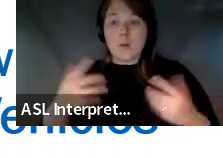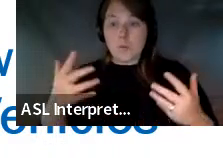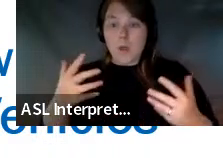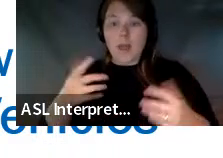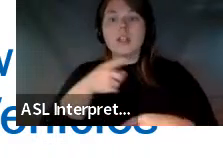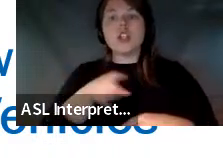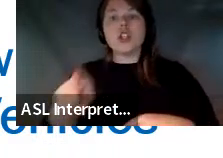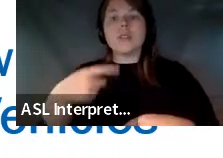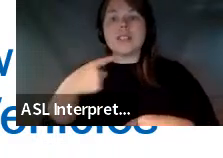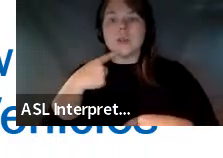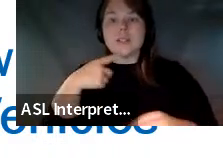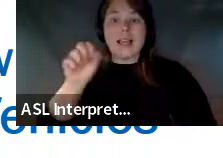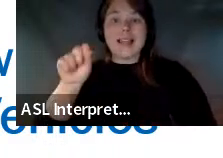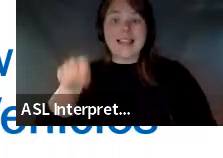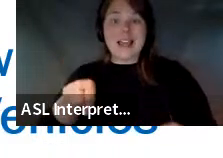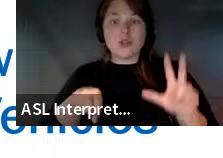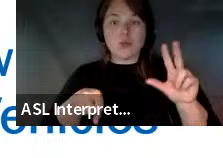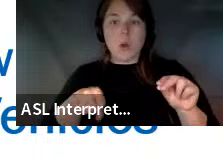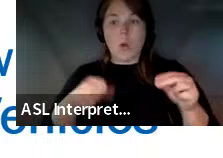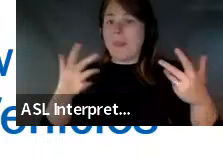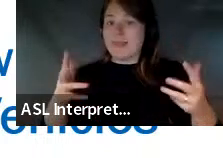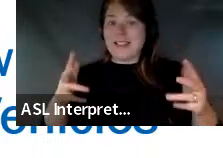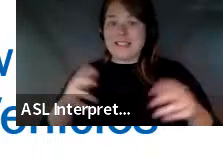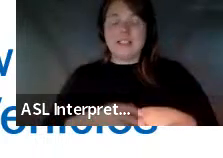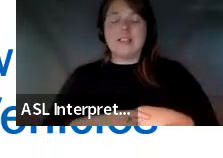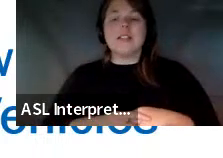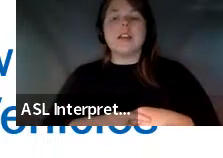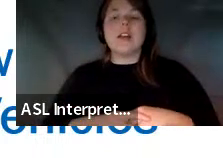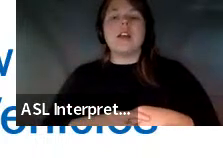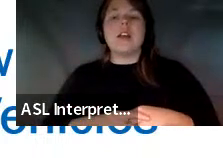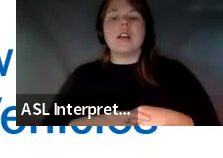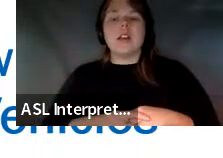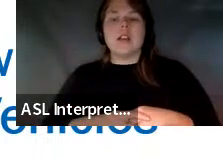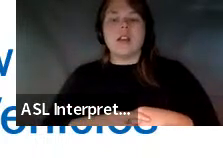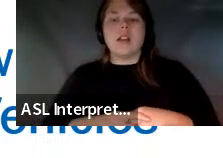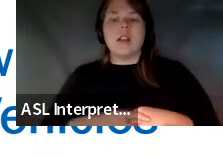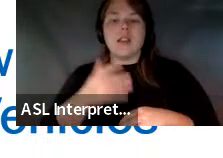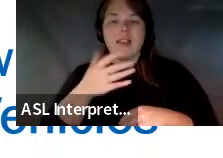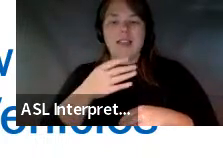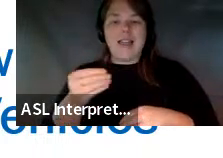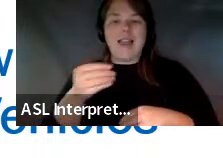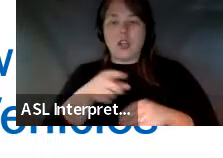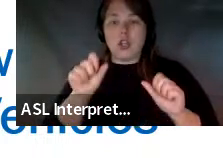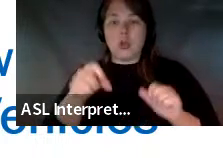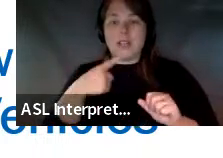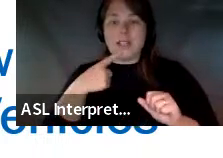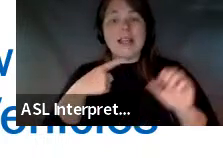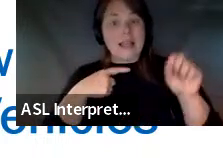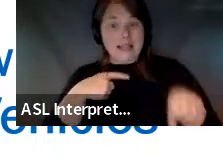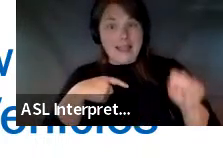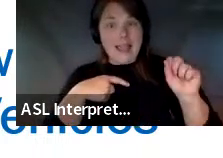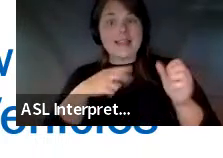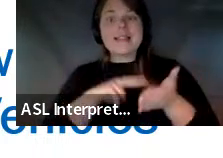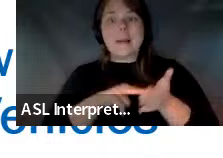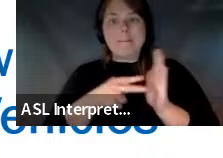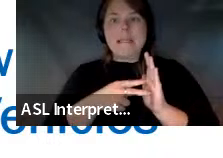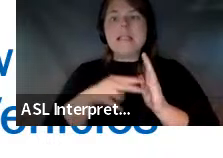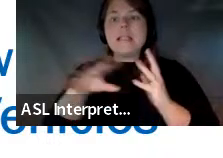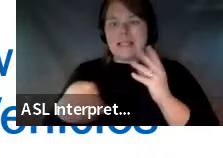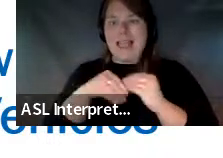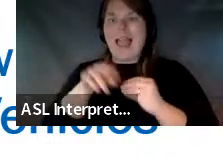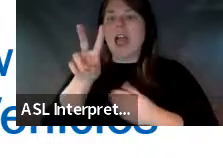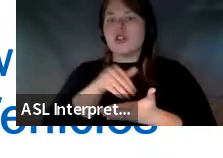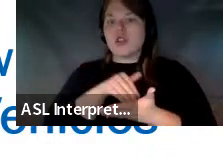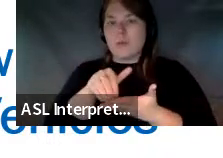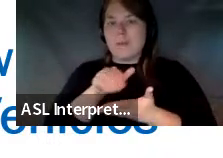say yes or no. You know, you can, yes, vote means add $2 million to the